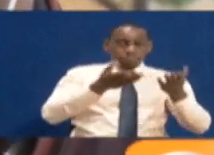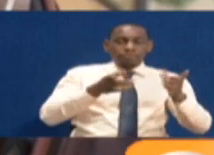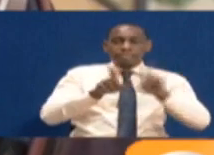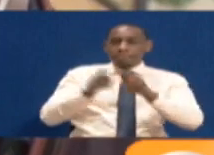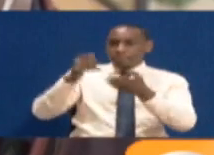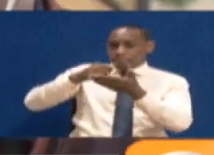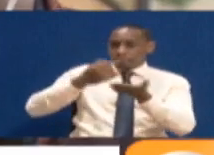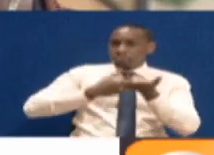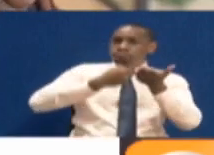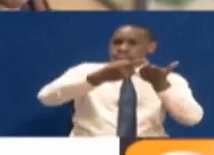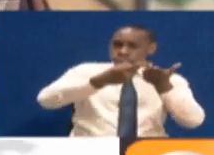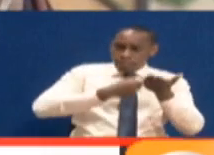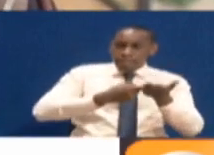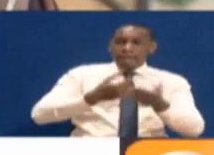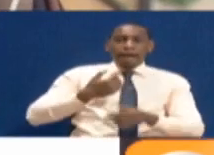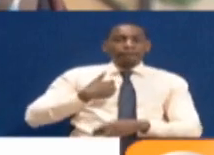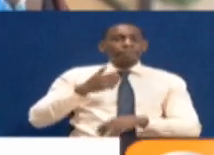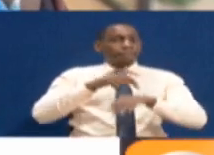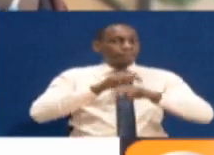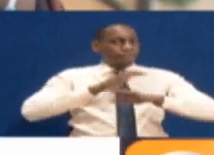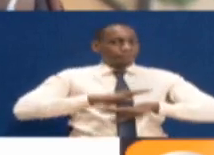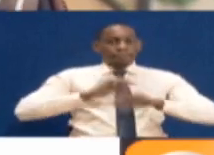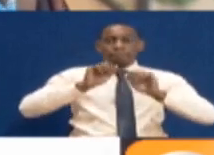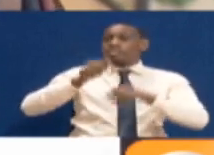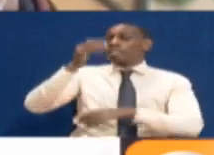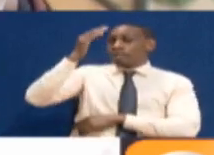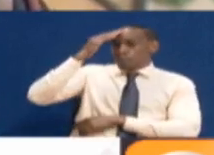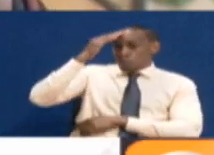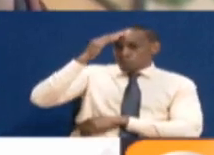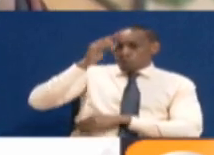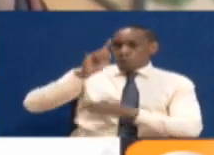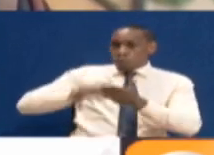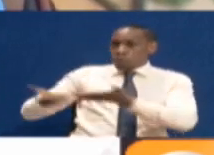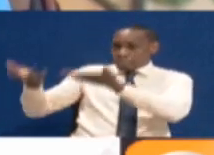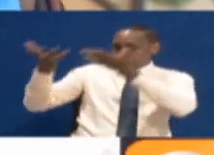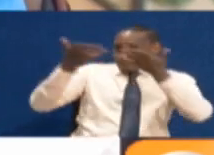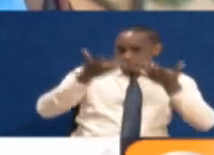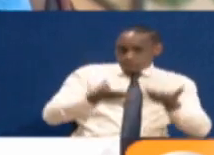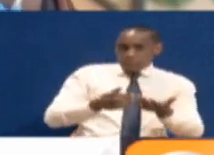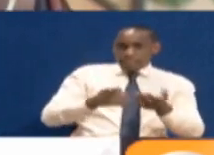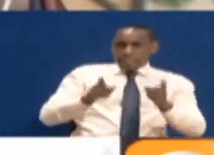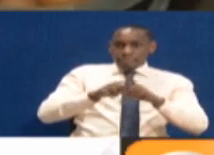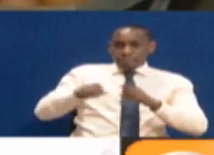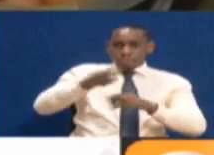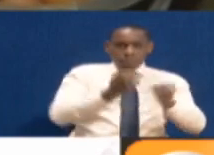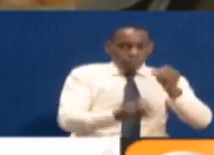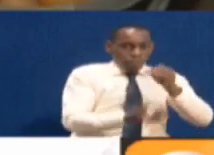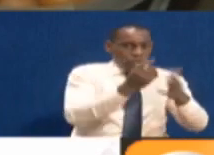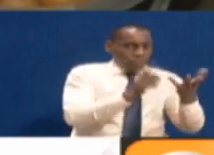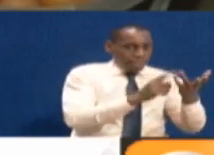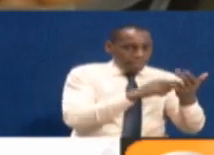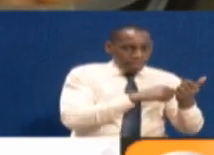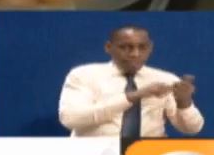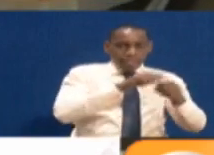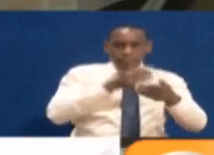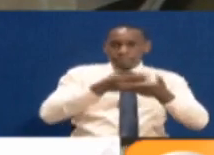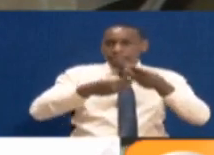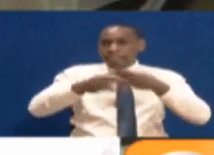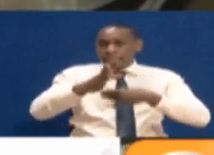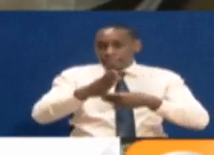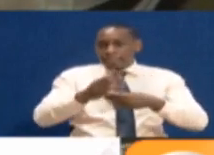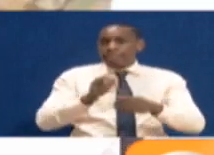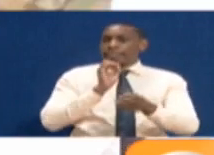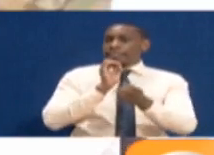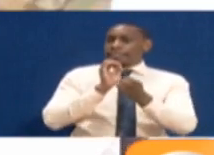to sit down, we need to be given time so that we can know what is coming in, how much do we produce, when do we sell, you know.